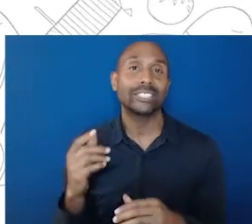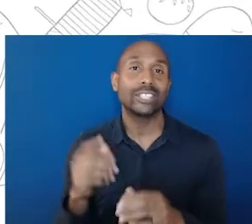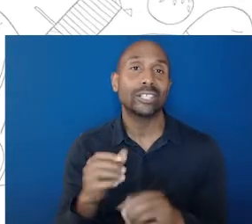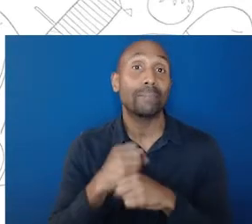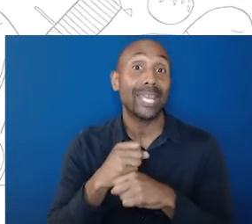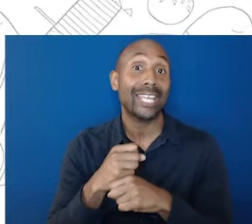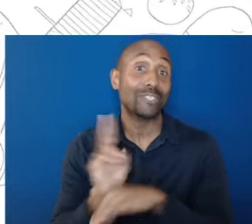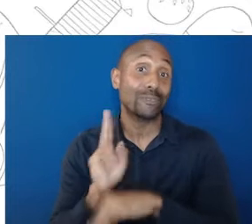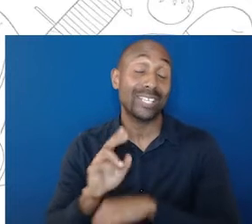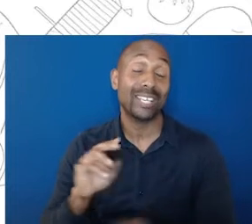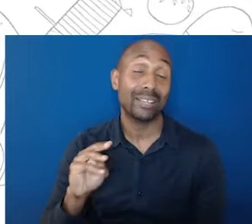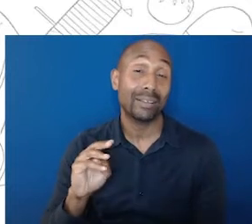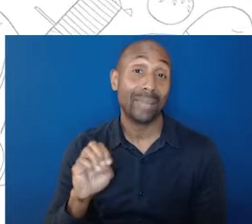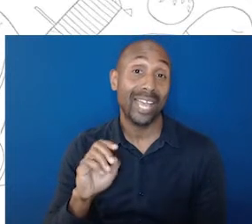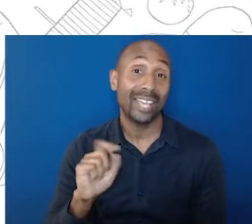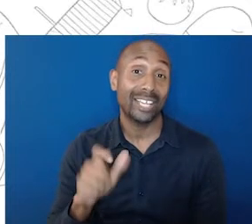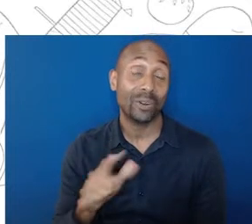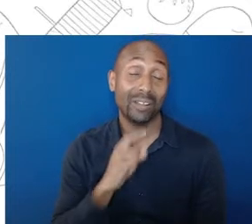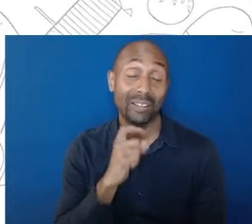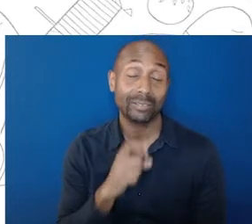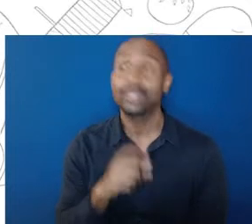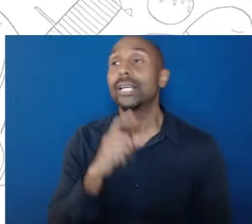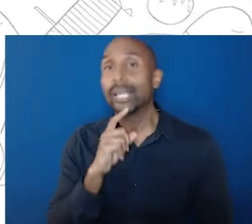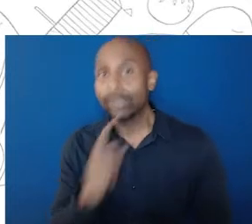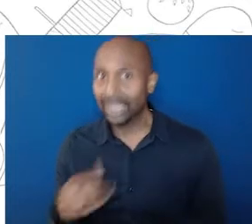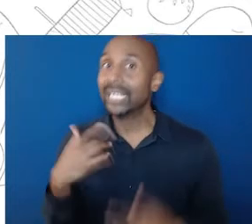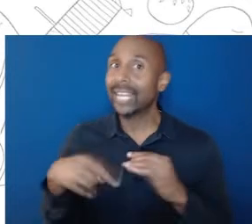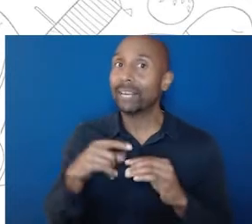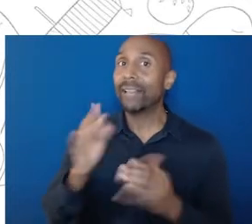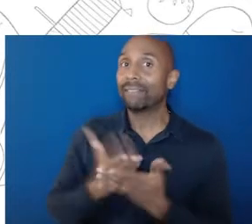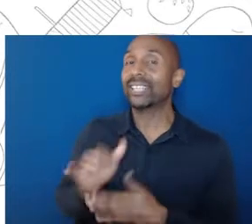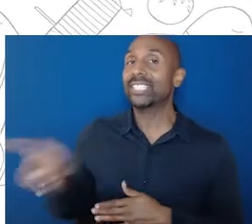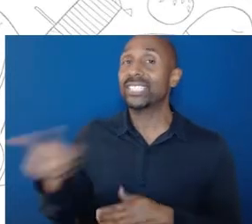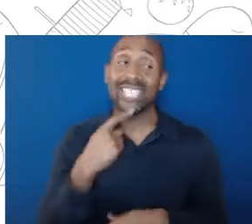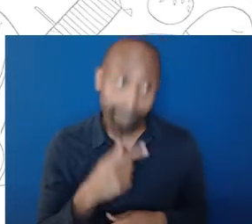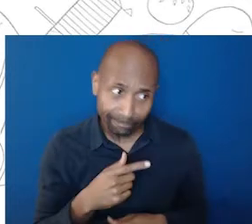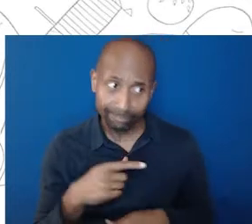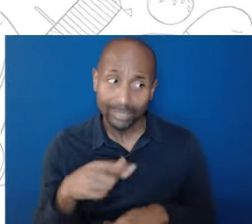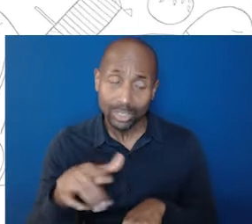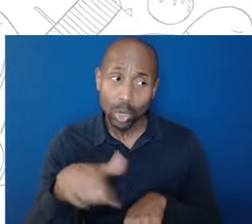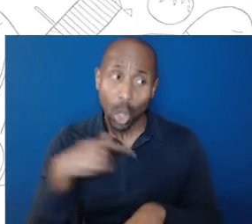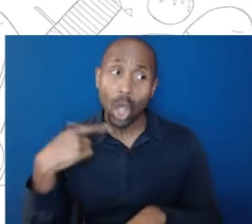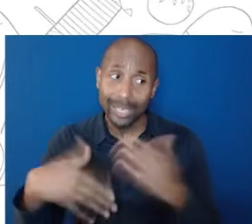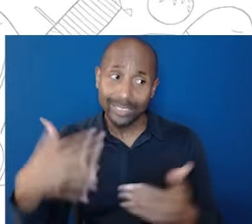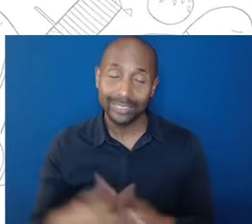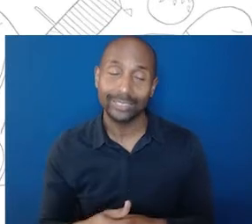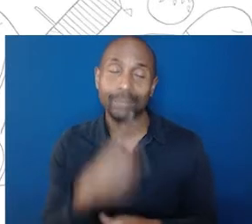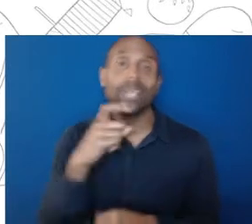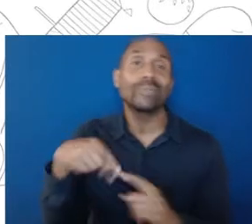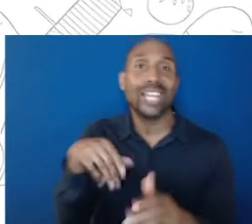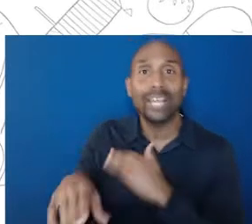realized and was even more excited by the fact that she was saying, this is probably gonna be a very long process, because I came in wanting to start melting metal down and